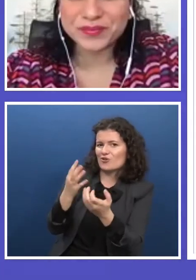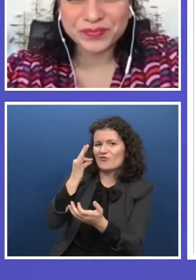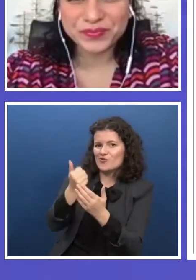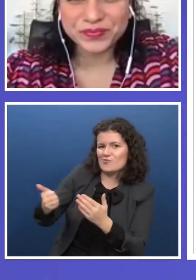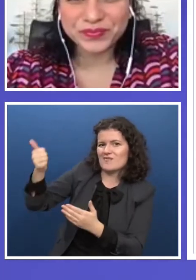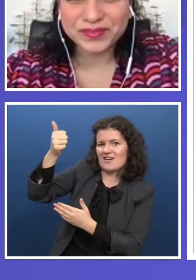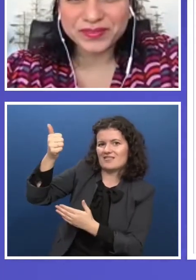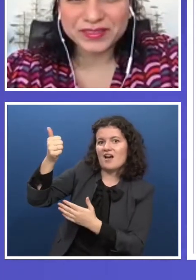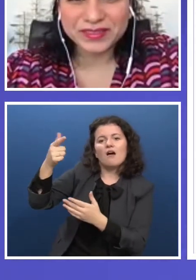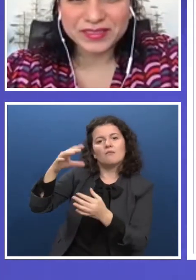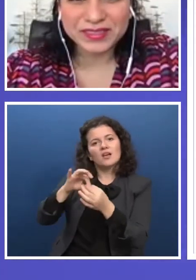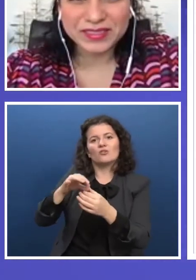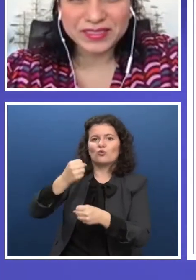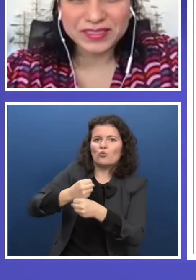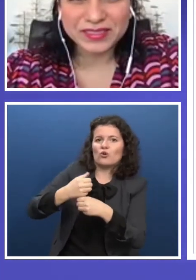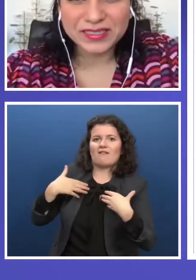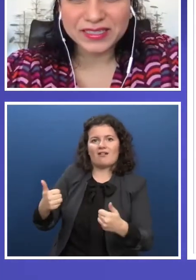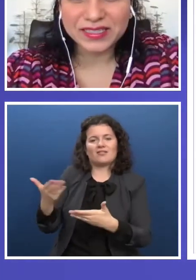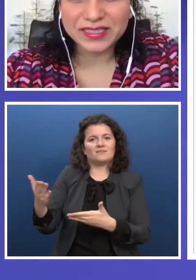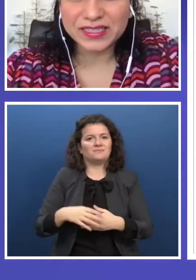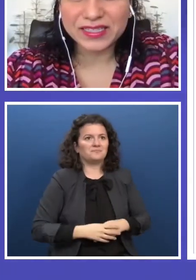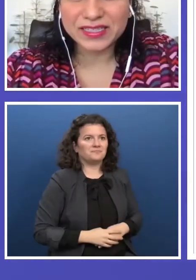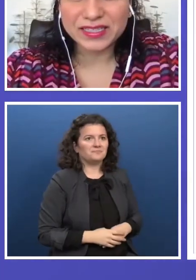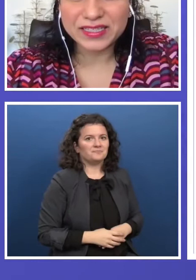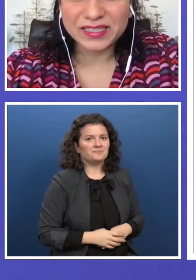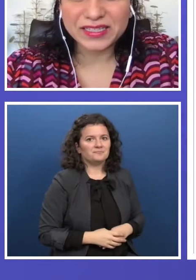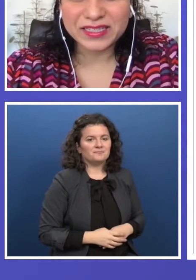workforce? Thank you, Rupa. And